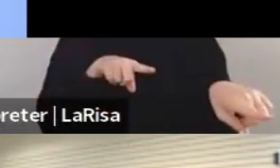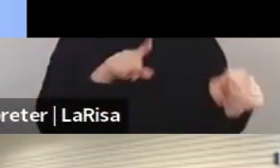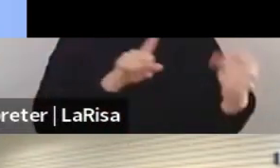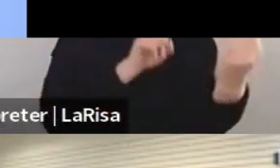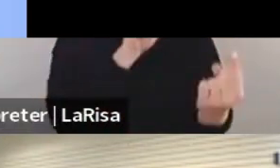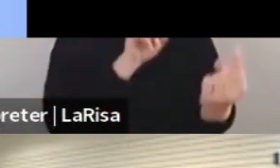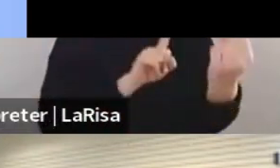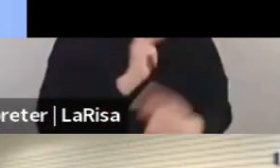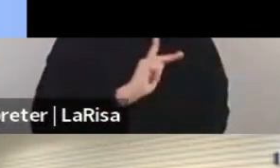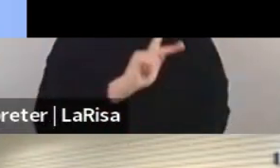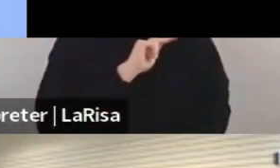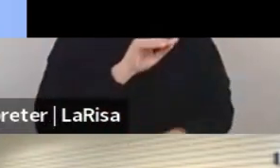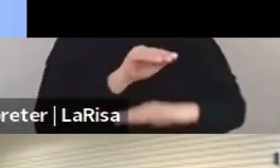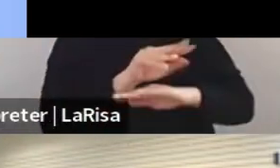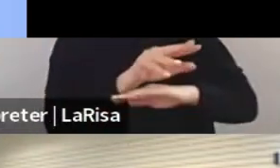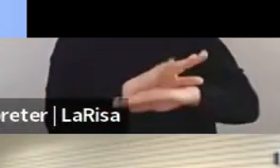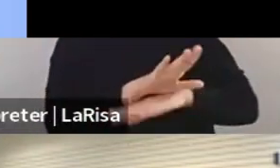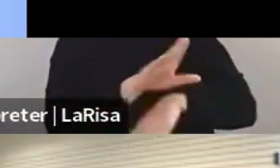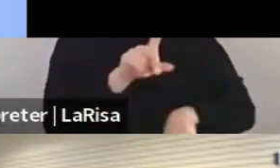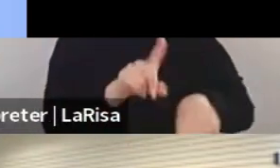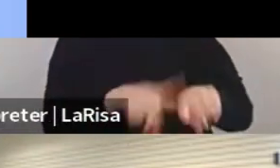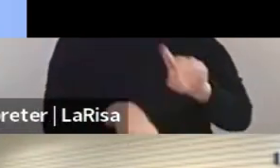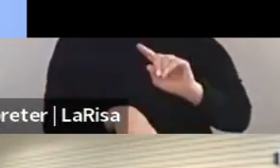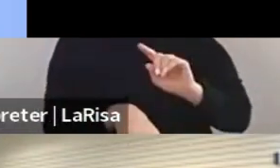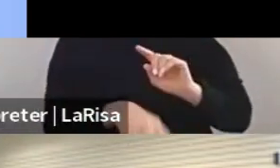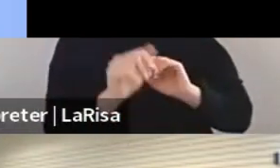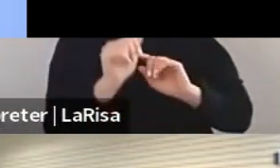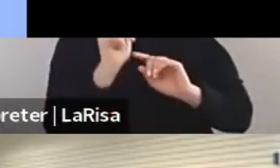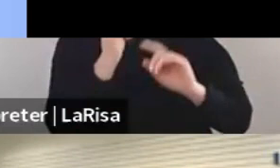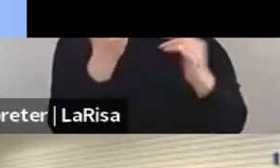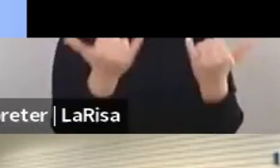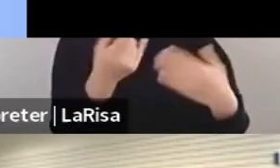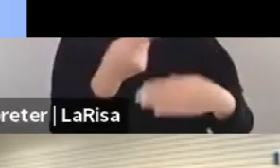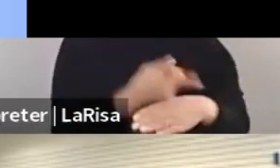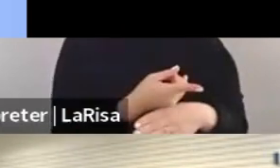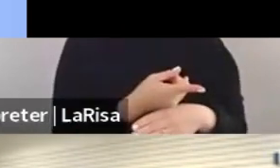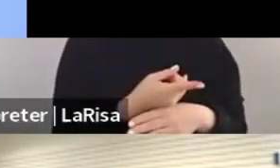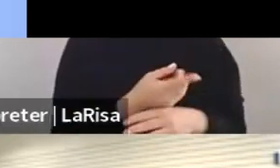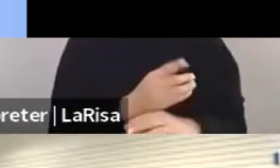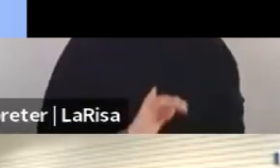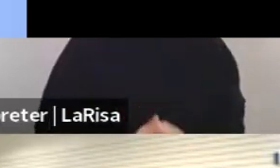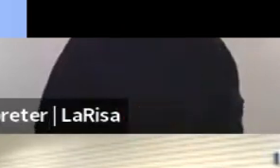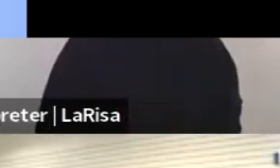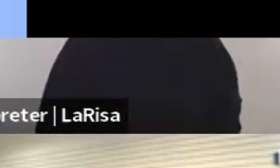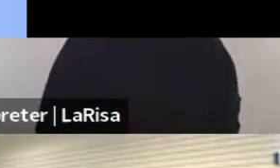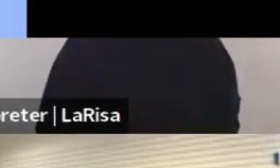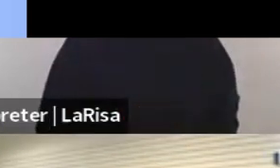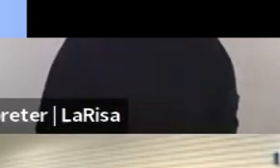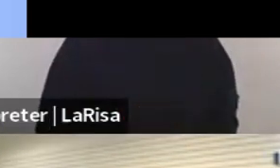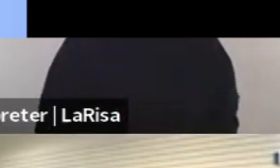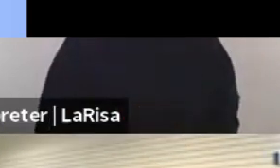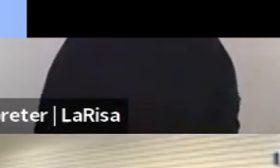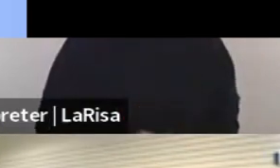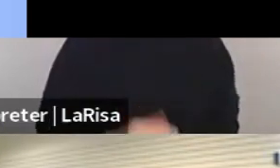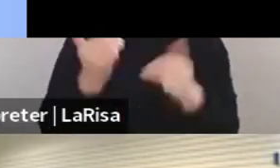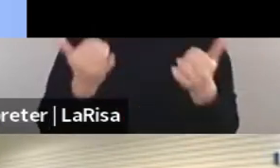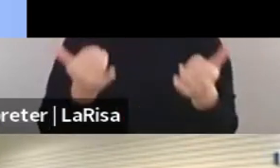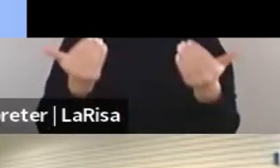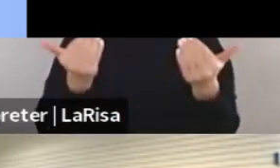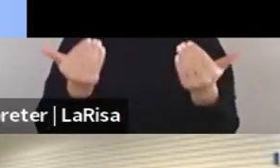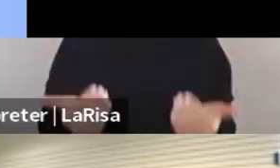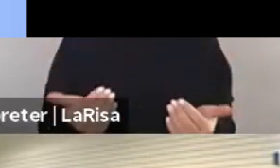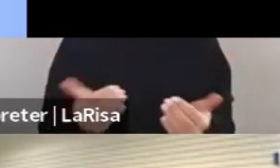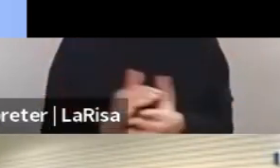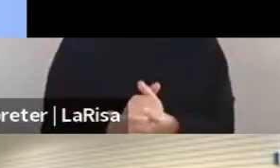questions about nutrition in general. She's not here to give personal medical advice. So just keep that in mind, that she's not giving any personal medical